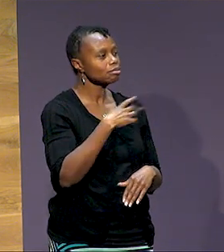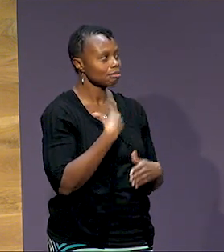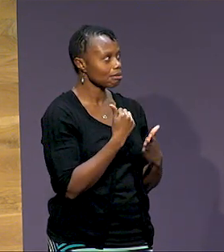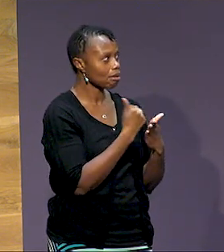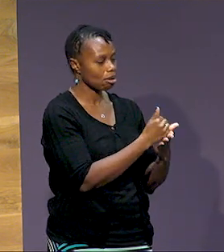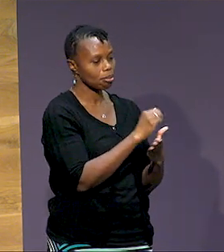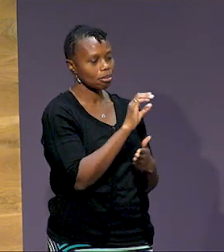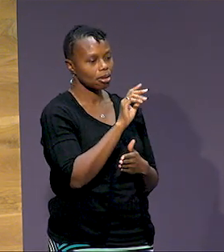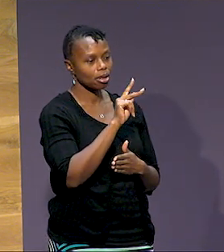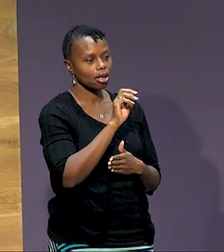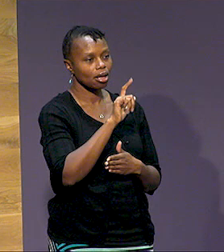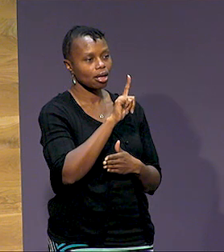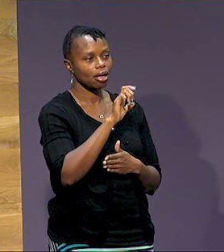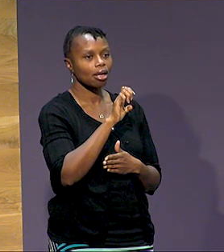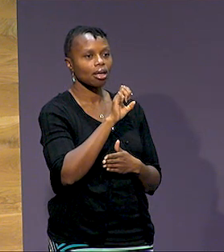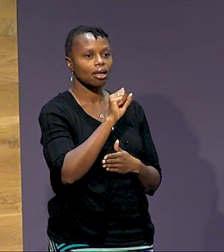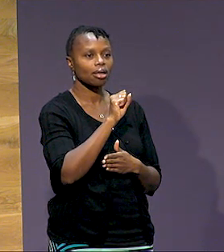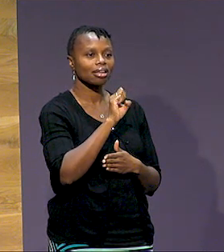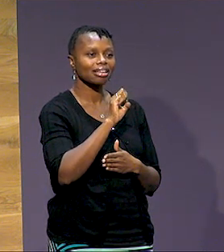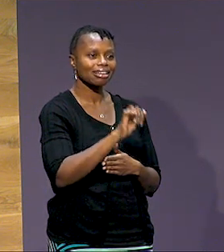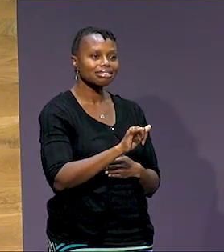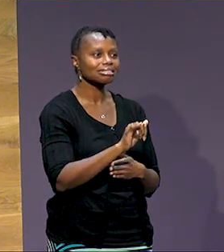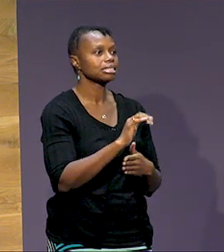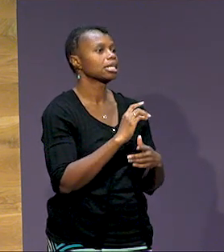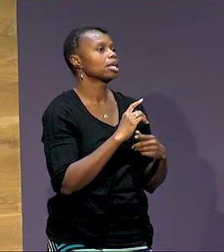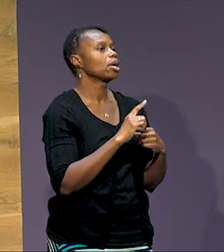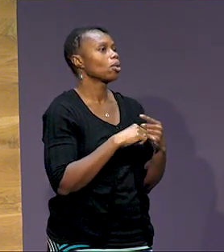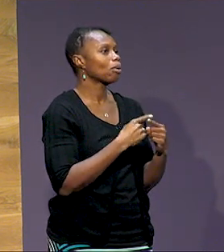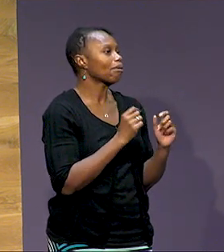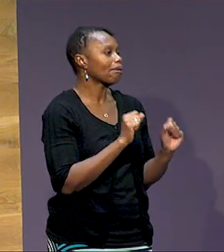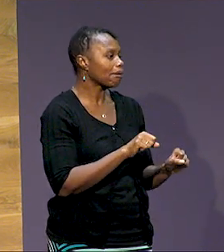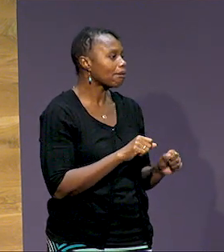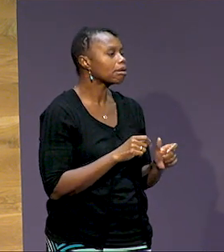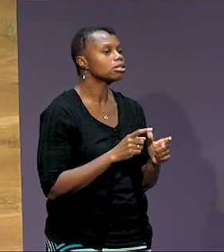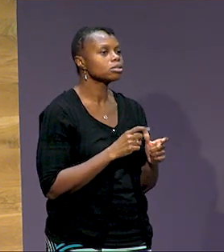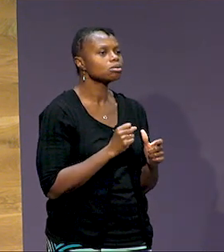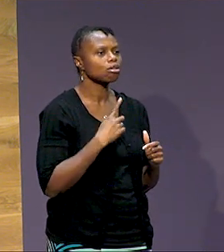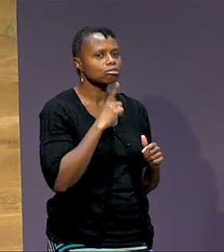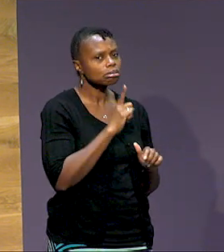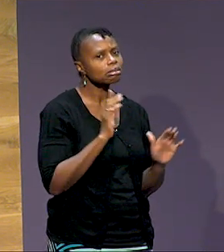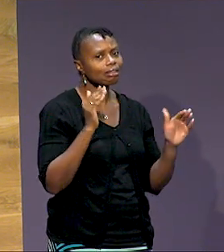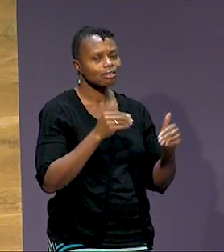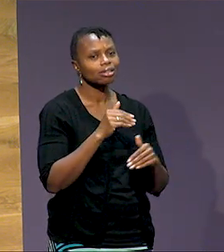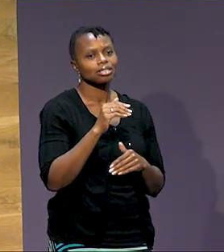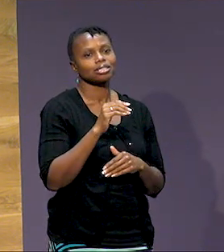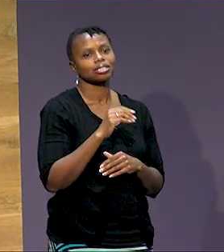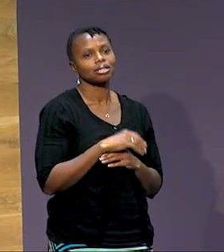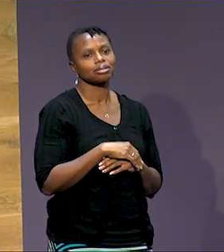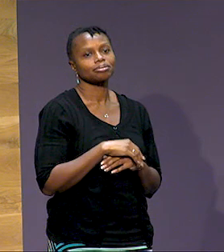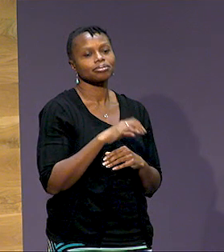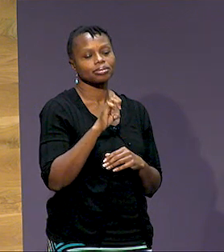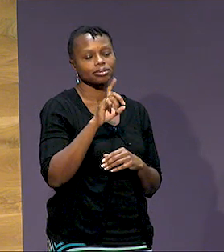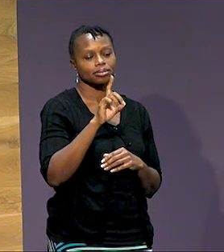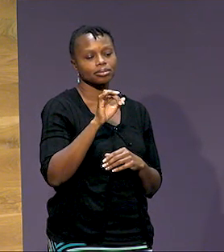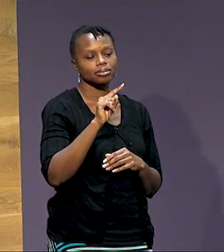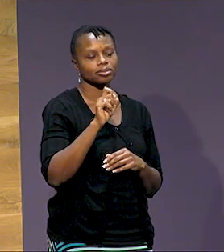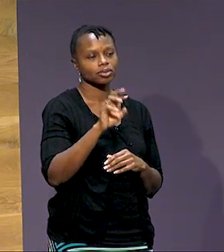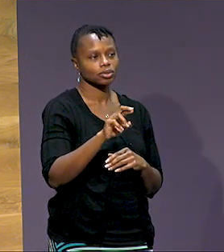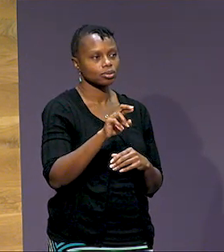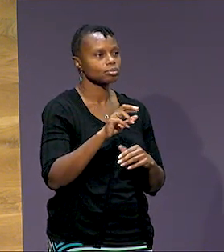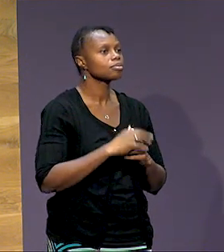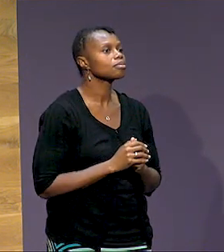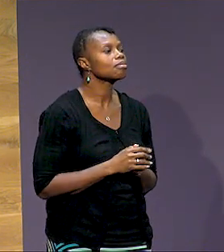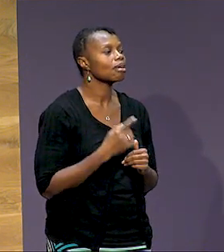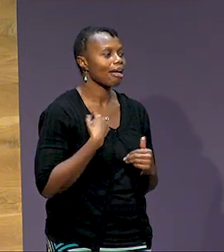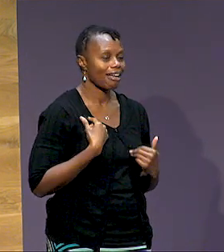I can, and most of my other work professionally is in the editing space. But I'm also a dad. I have 4 kids, and all of them